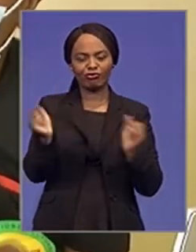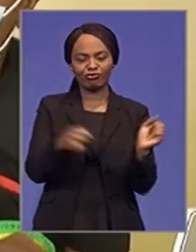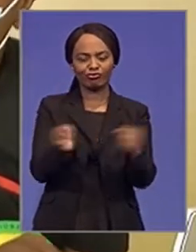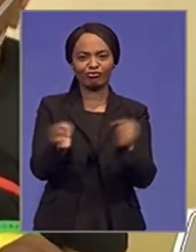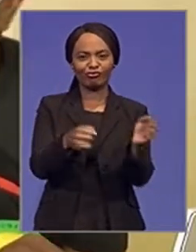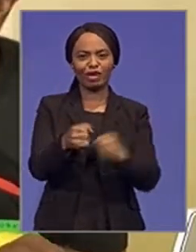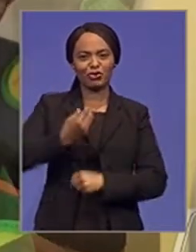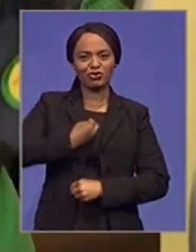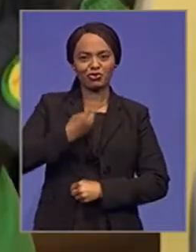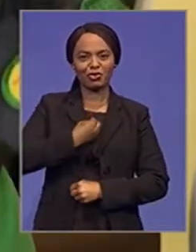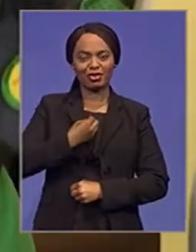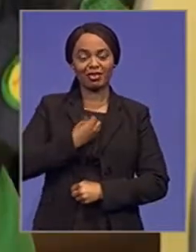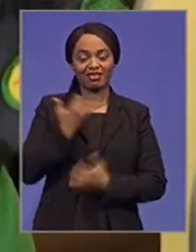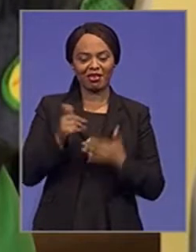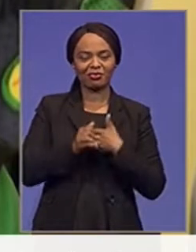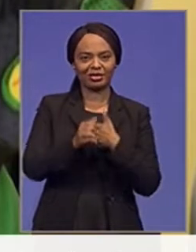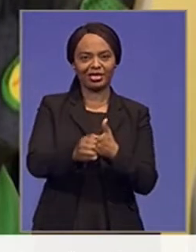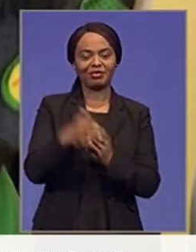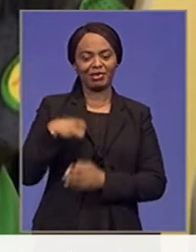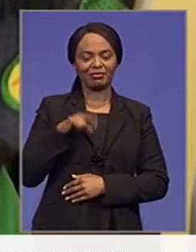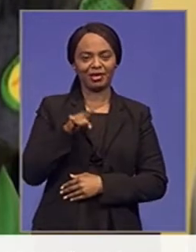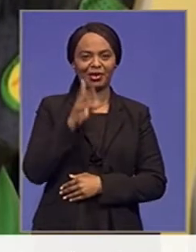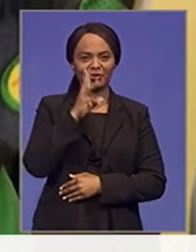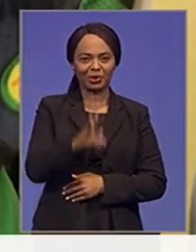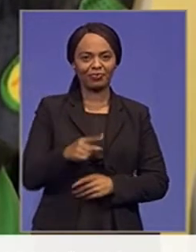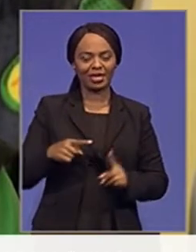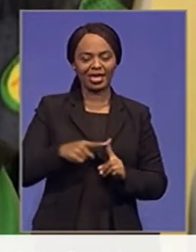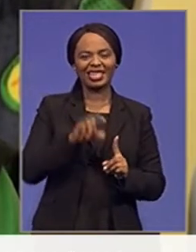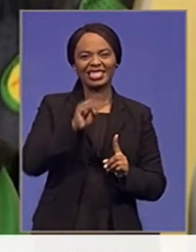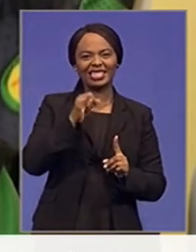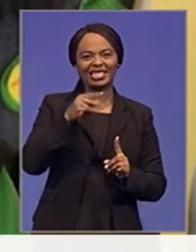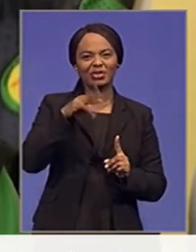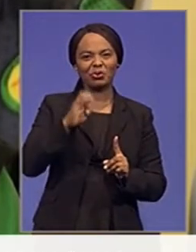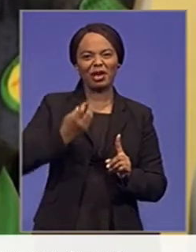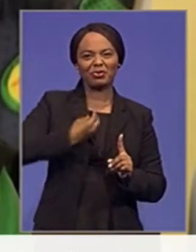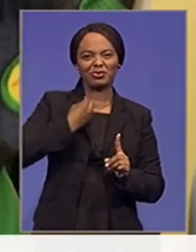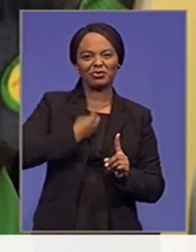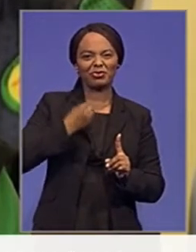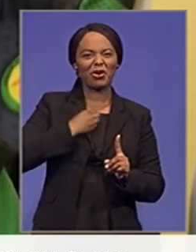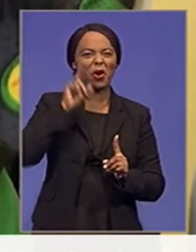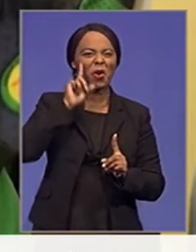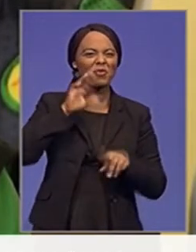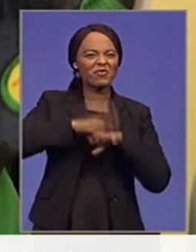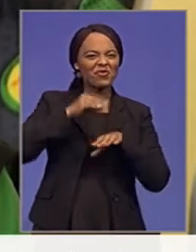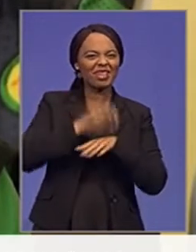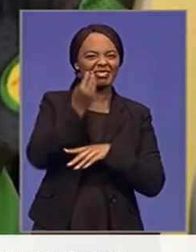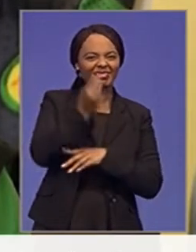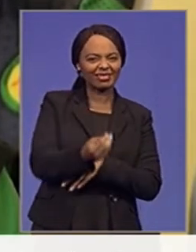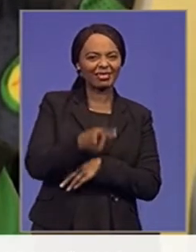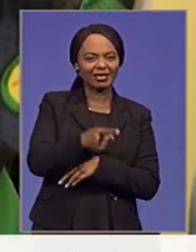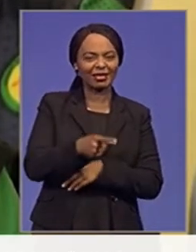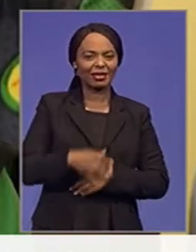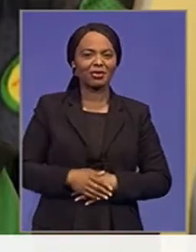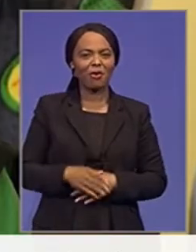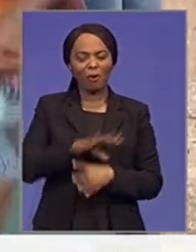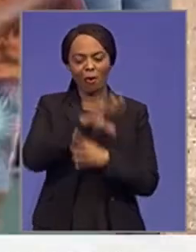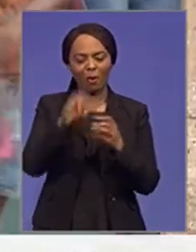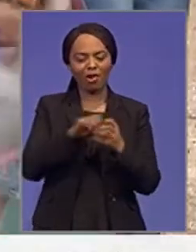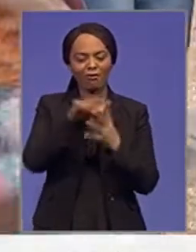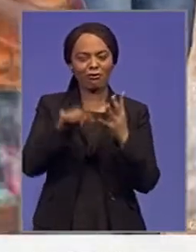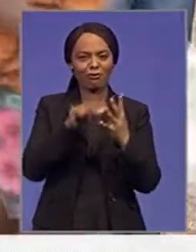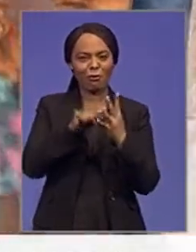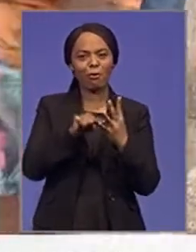ka mebasepaleng. Sinkisa Mokhauli ke mmera o monyane ka mebasepaleng wa Mohokare go bommera bao ba kgethilwego ka